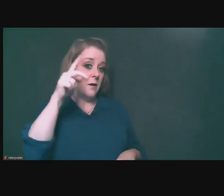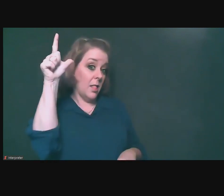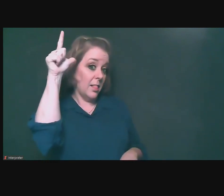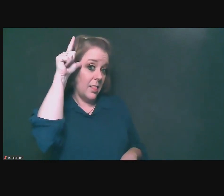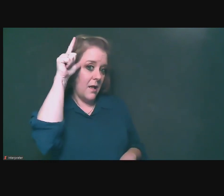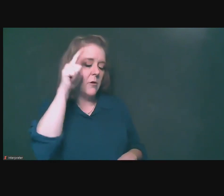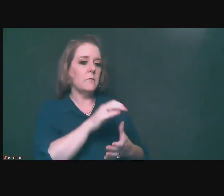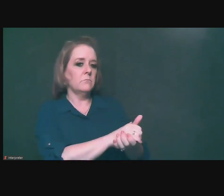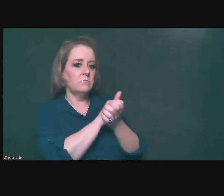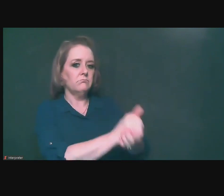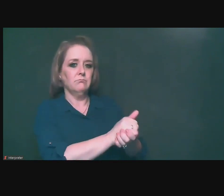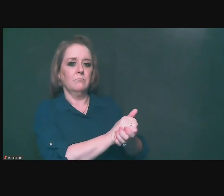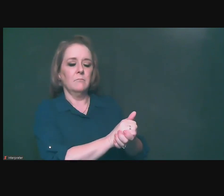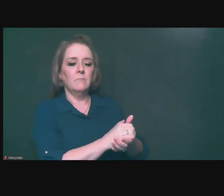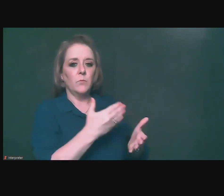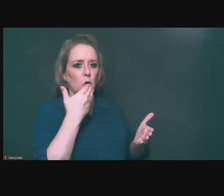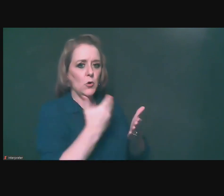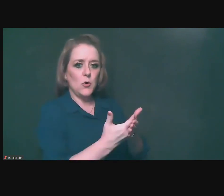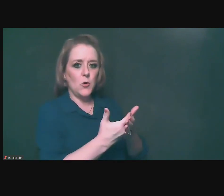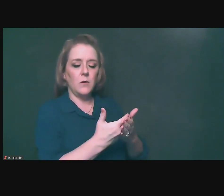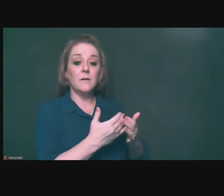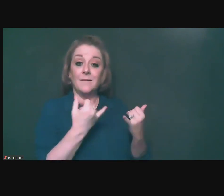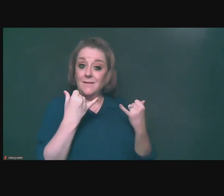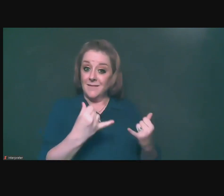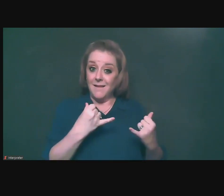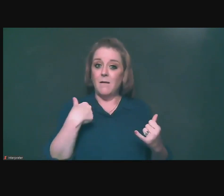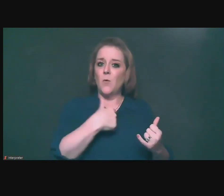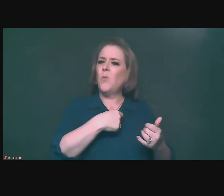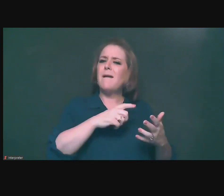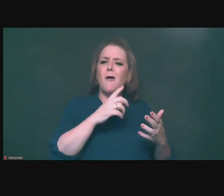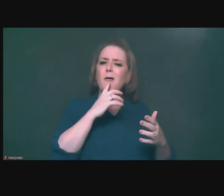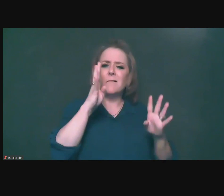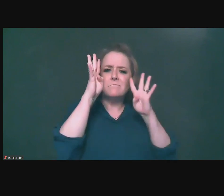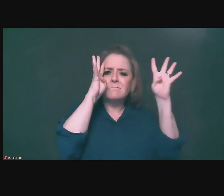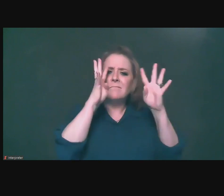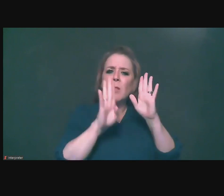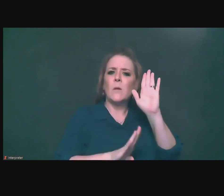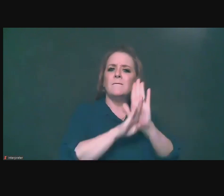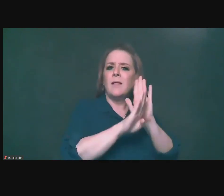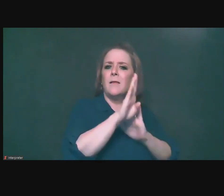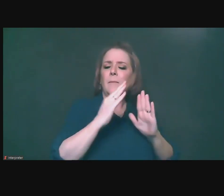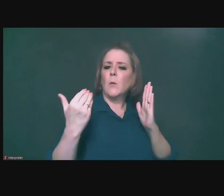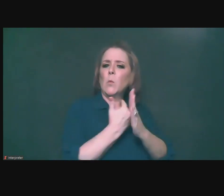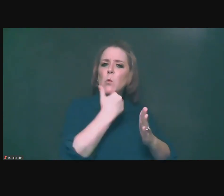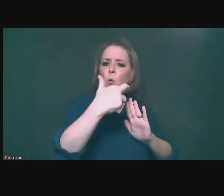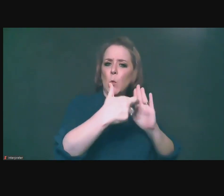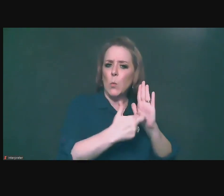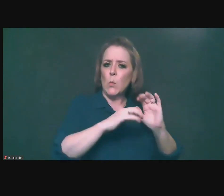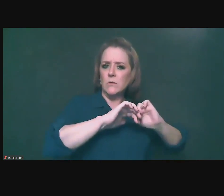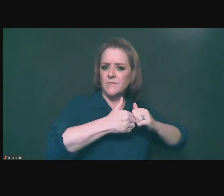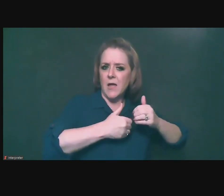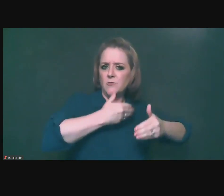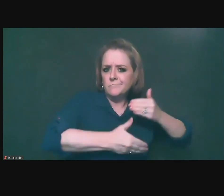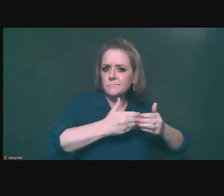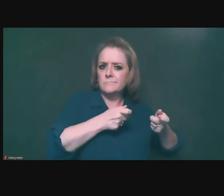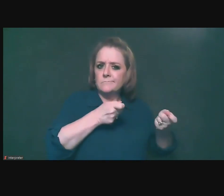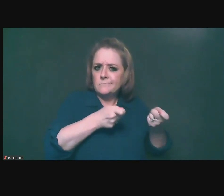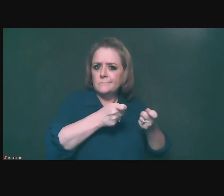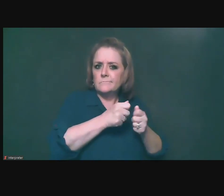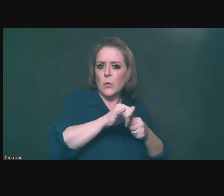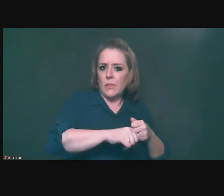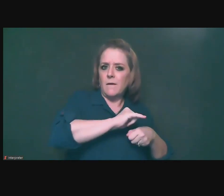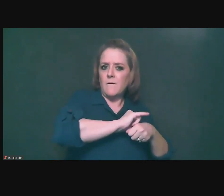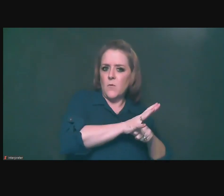this? And writing now the new protocols on how to deal with this virus based on how we're doing here in